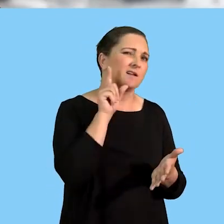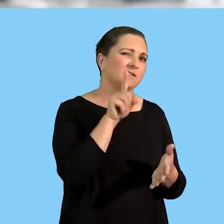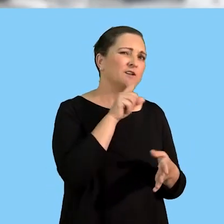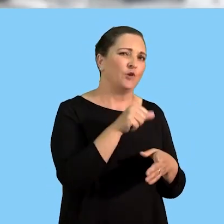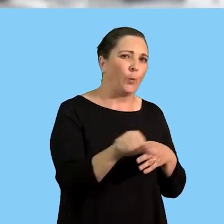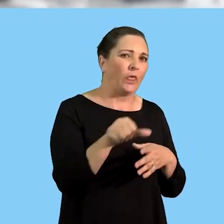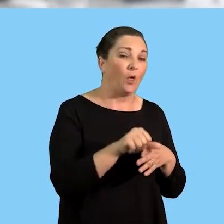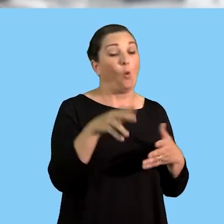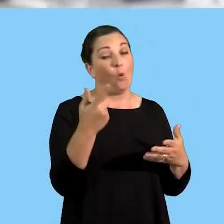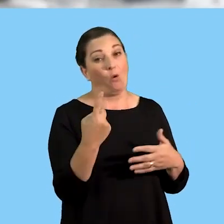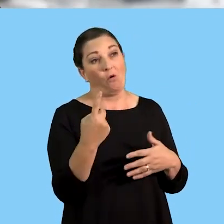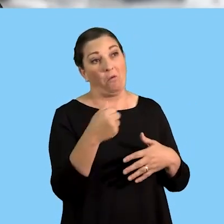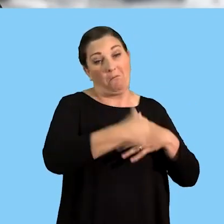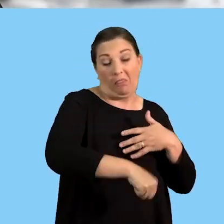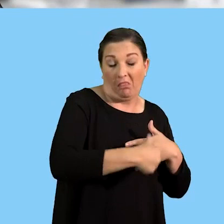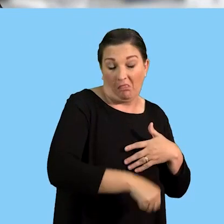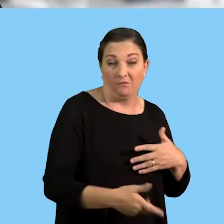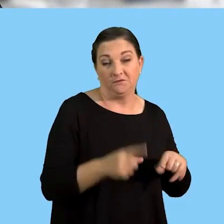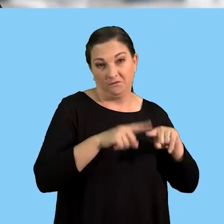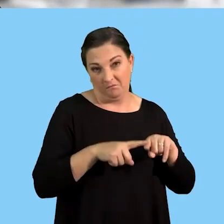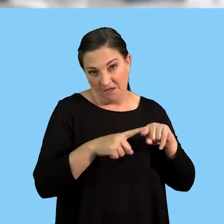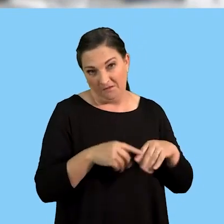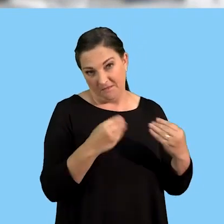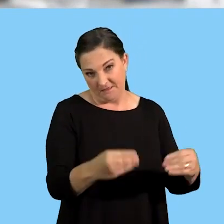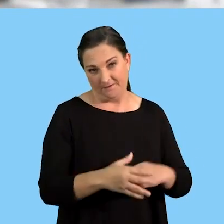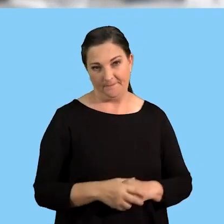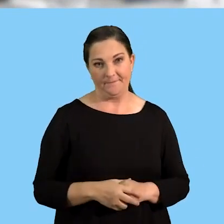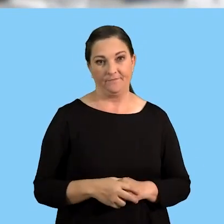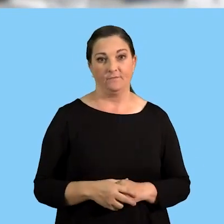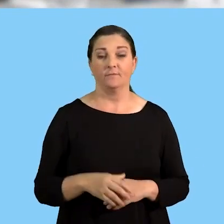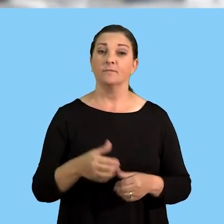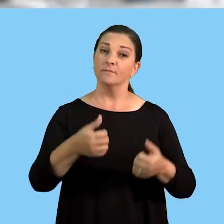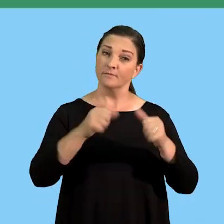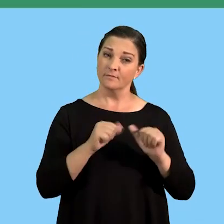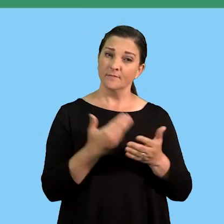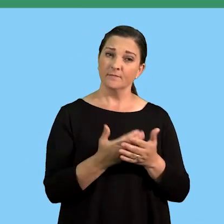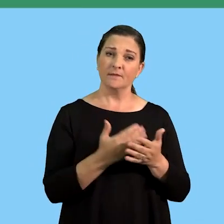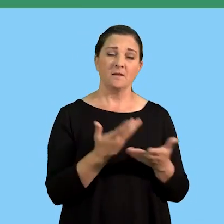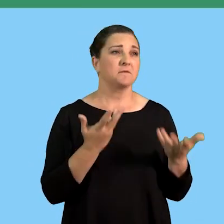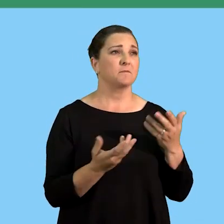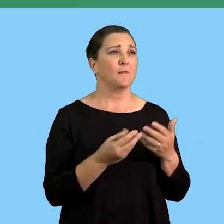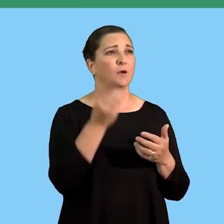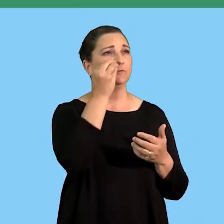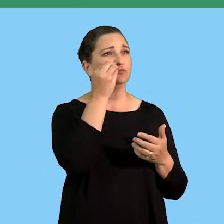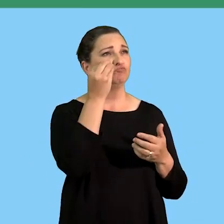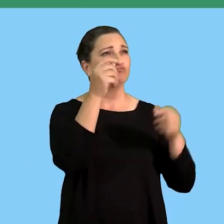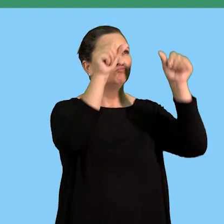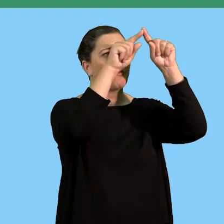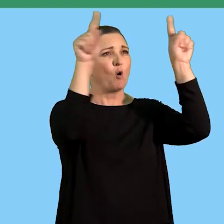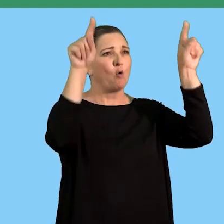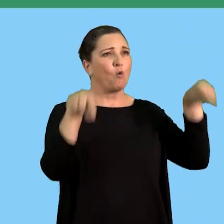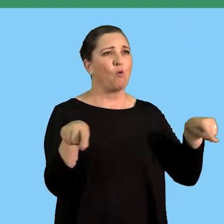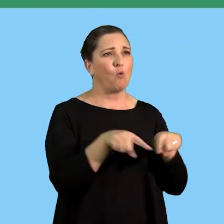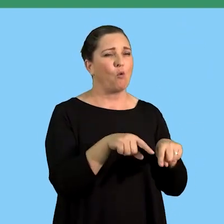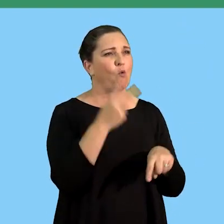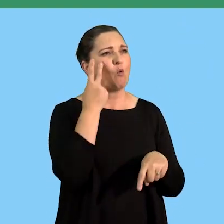weekly basis or on a monthly basis. We can also use notice boards of the business where we can just